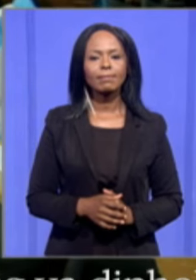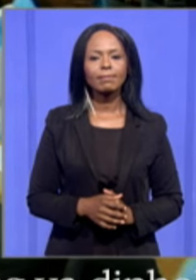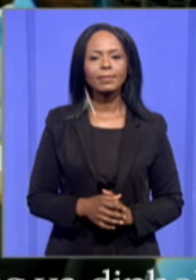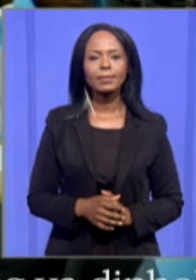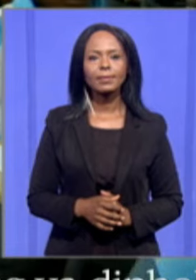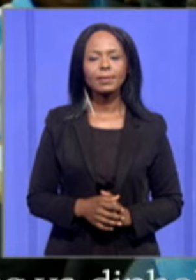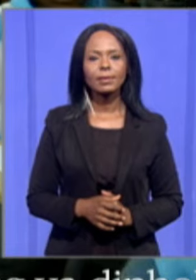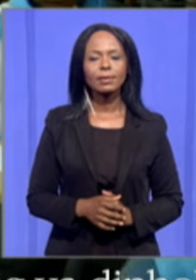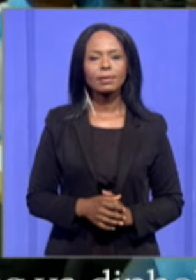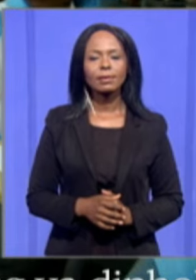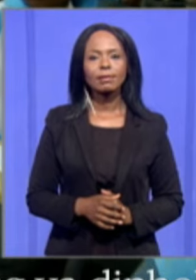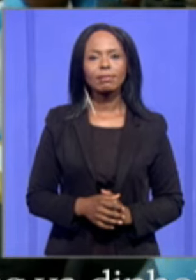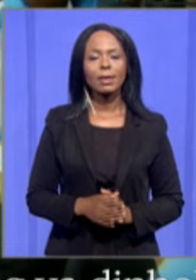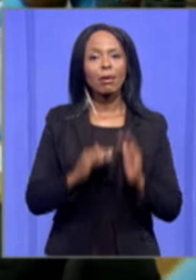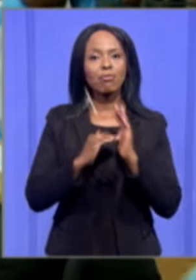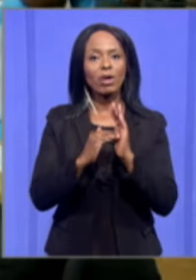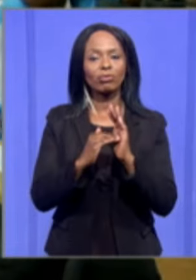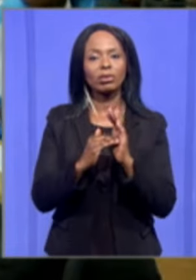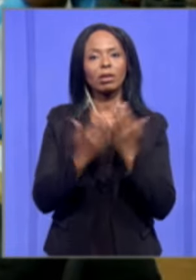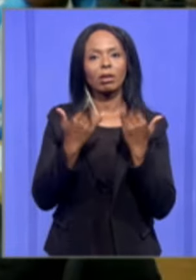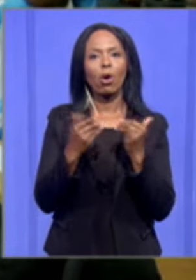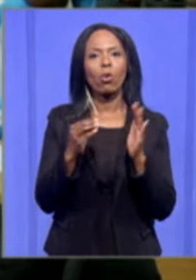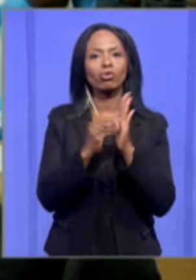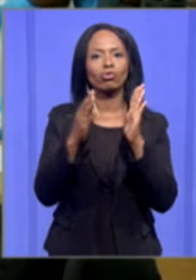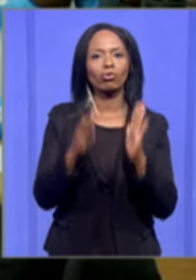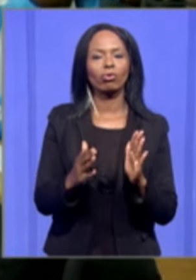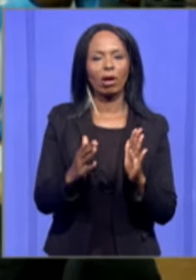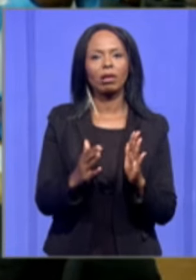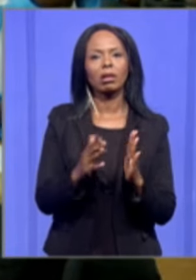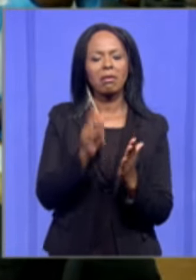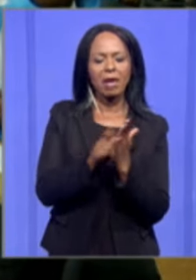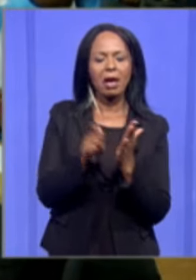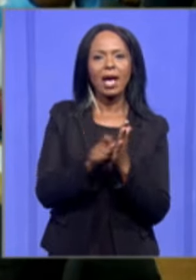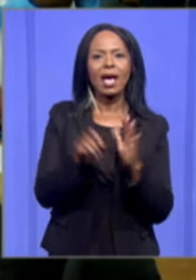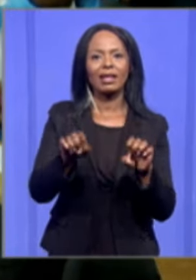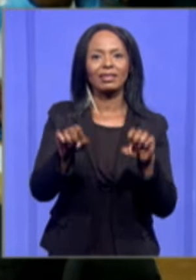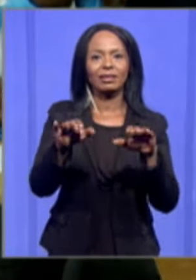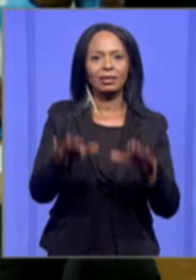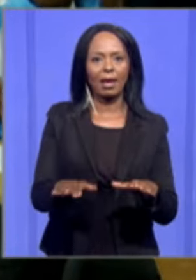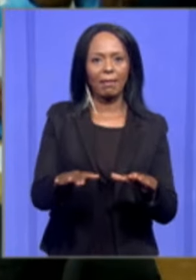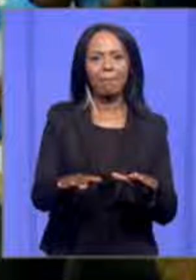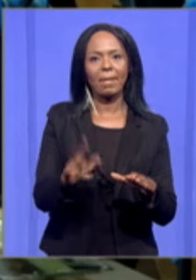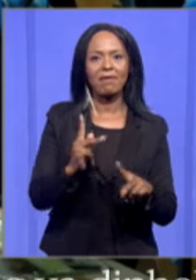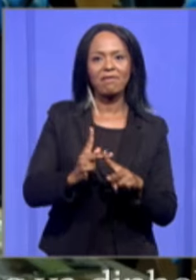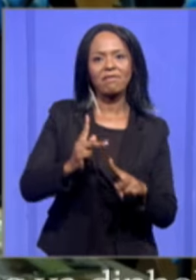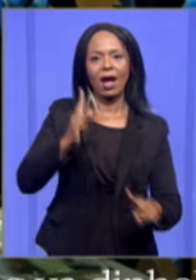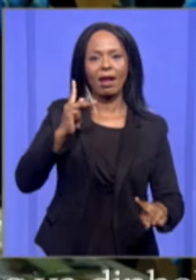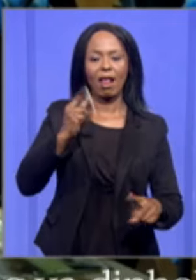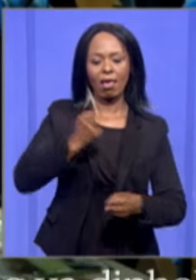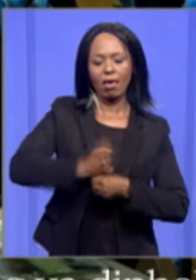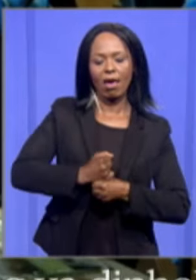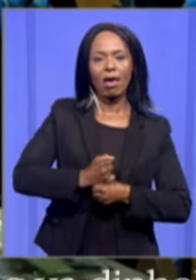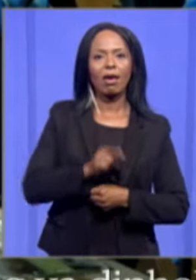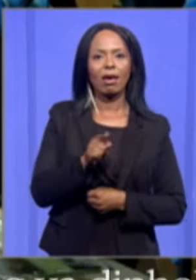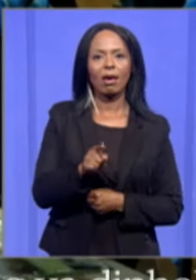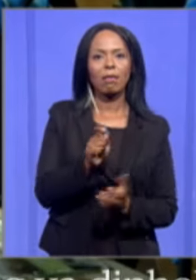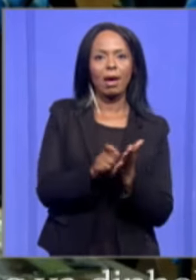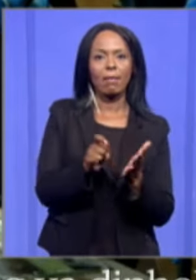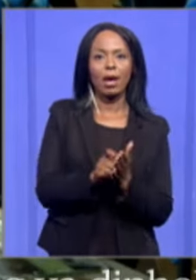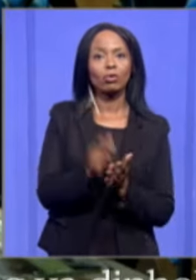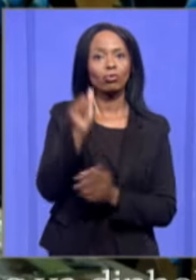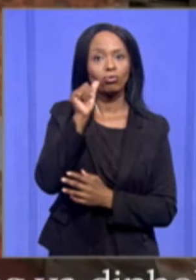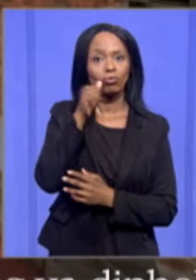Barutwana ba mophato wa marematlou ba 2023 ba ba ntseng dibeke ba kwala ditlhatlhobo tsa bone tsa bofelo jwa ngwaga ba tla bo ba itse maemo